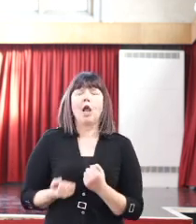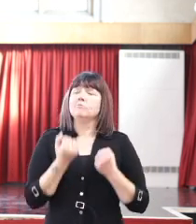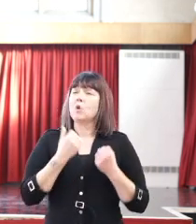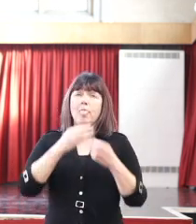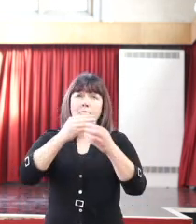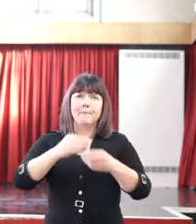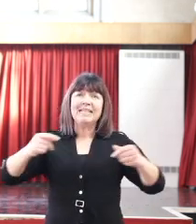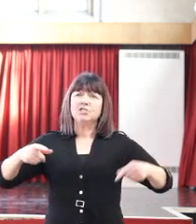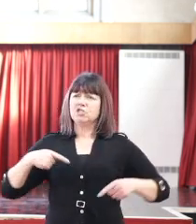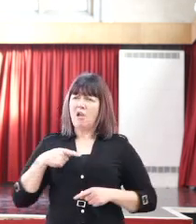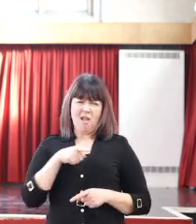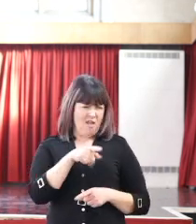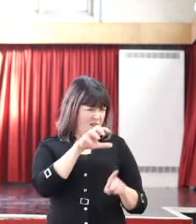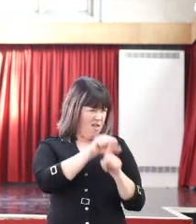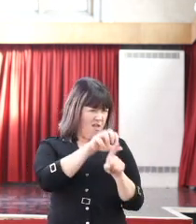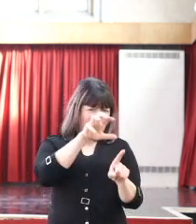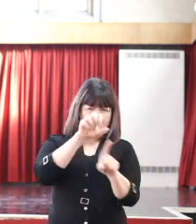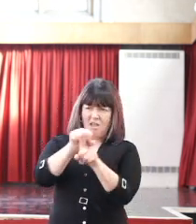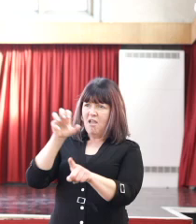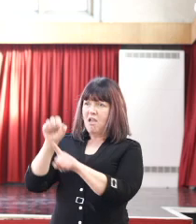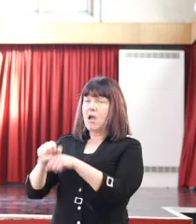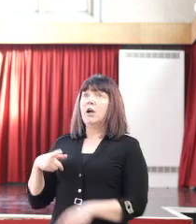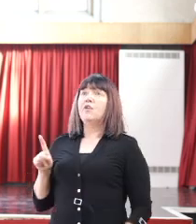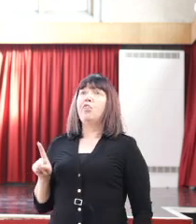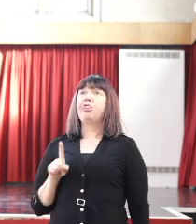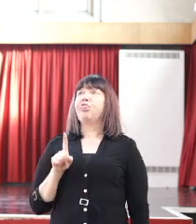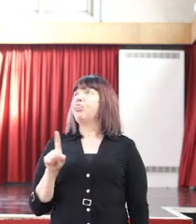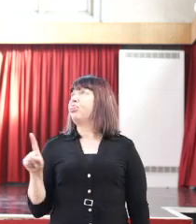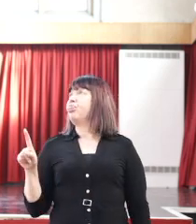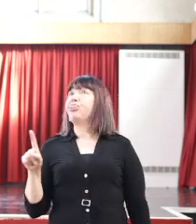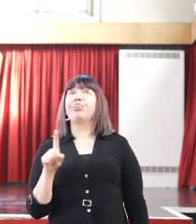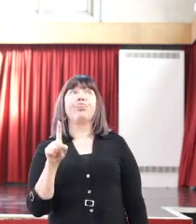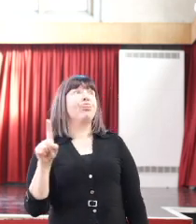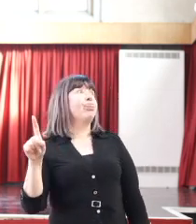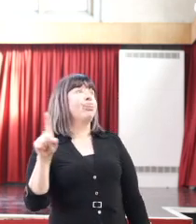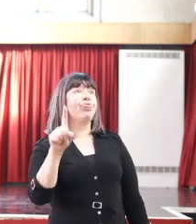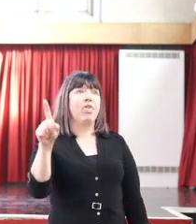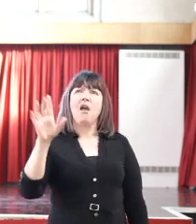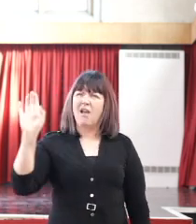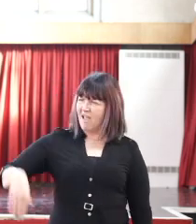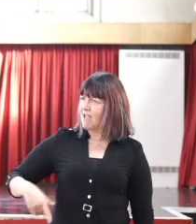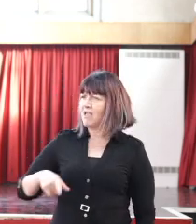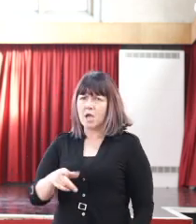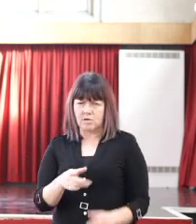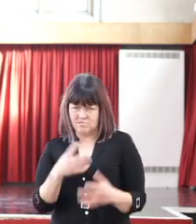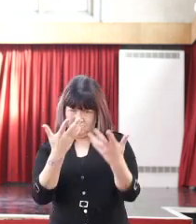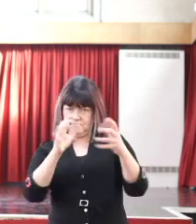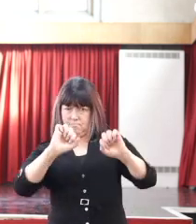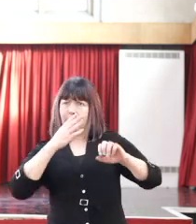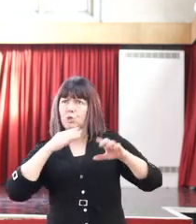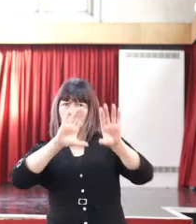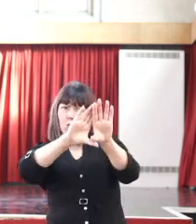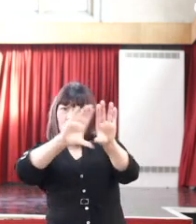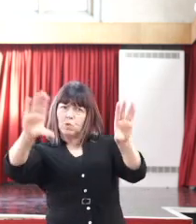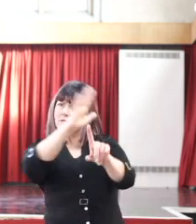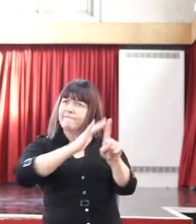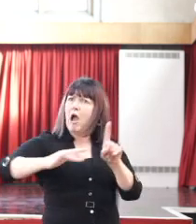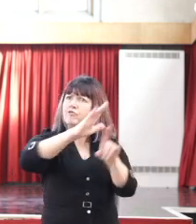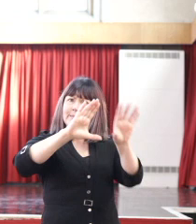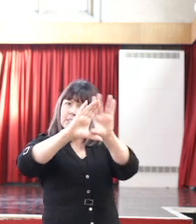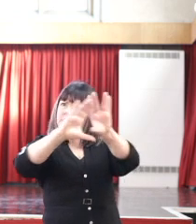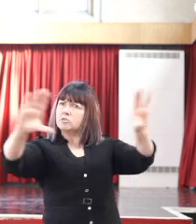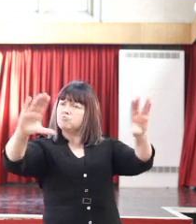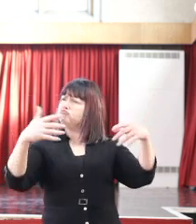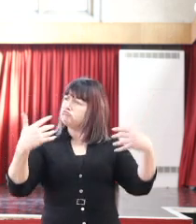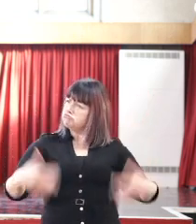just walking around quite aimlessly. So I wanted to give them something to focus on, something a bit uplifting,